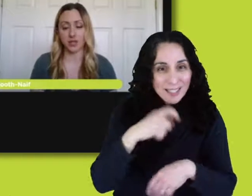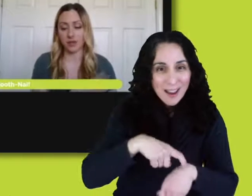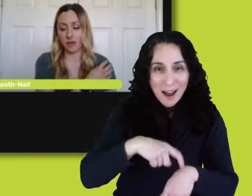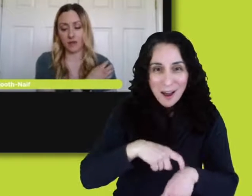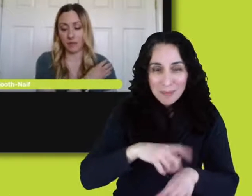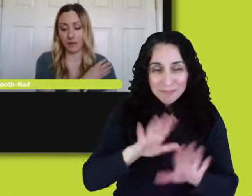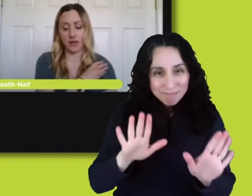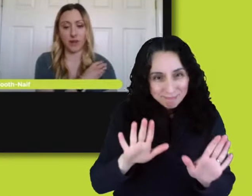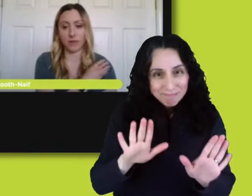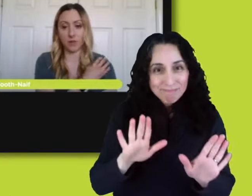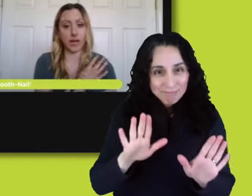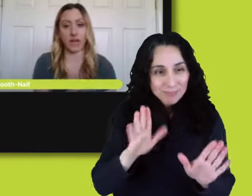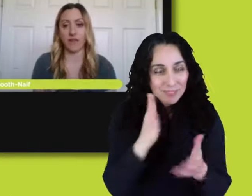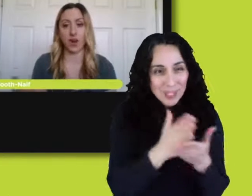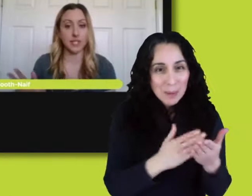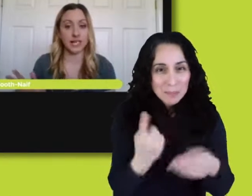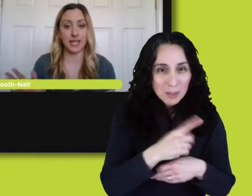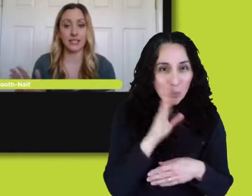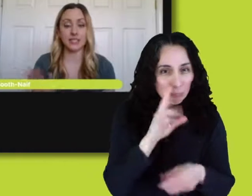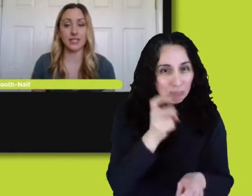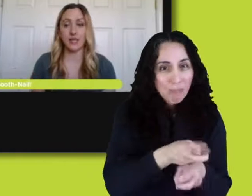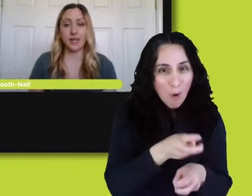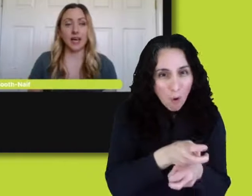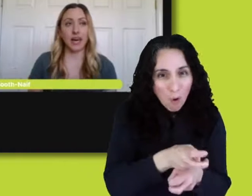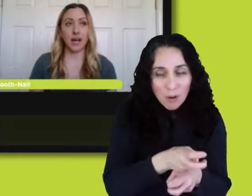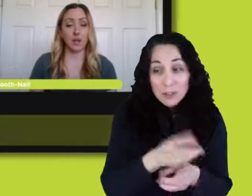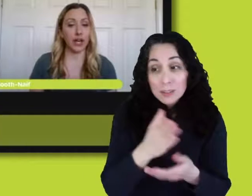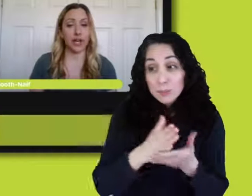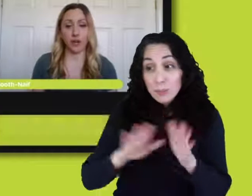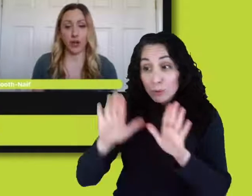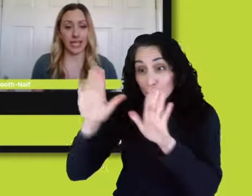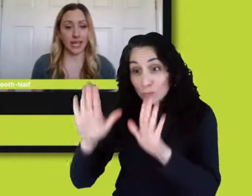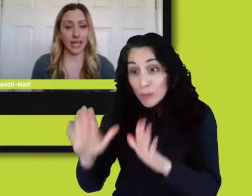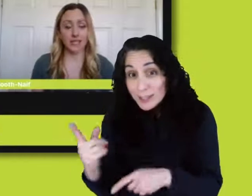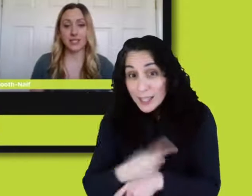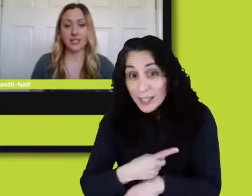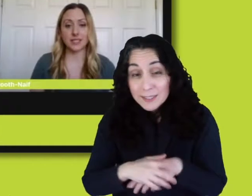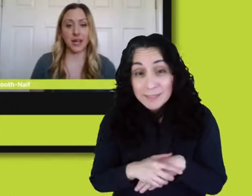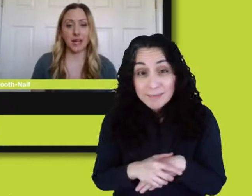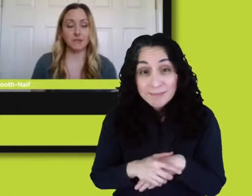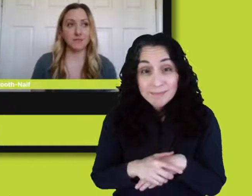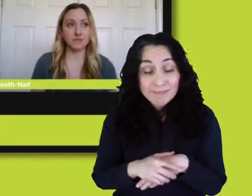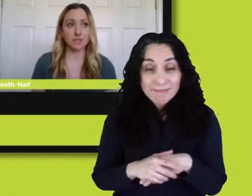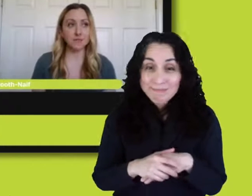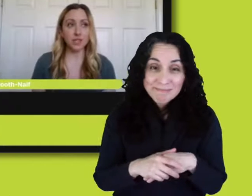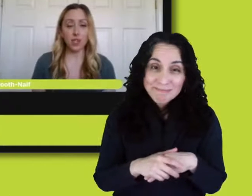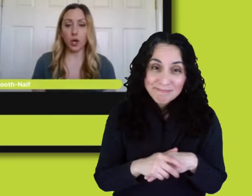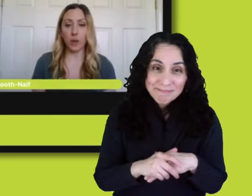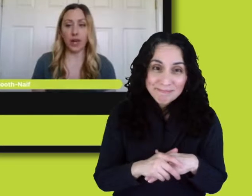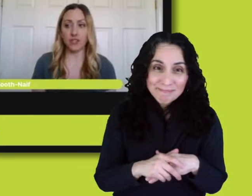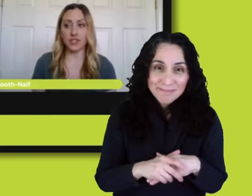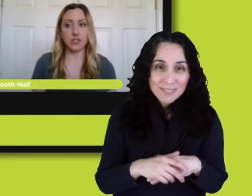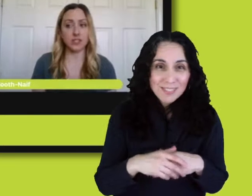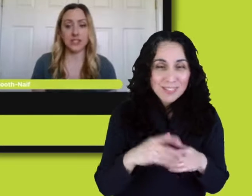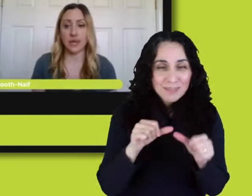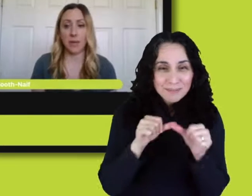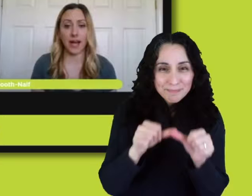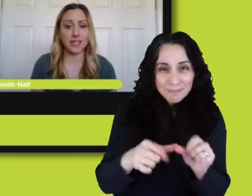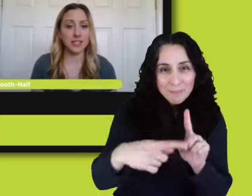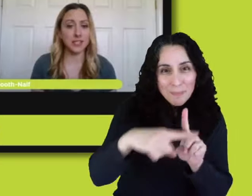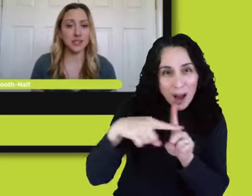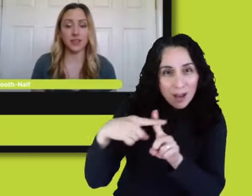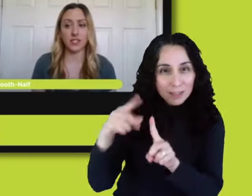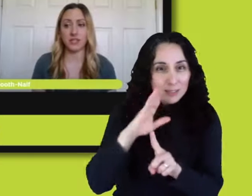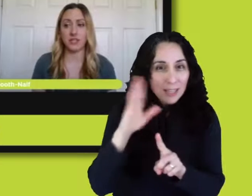time. We're going to have hard days. We're going to have great days. But I just